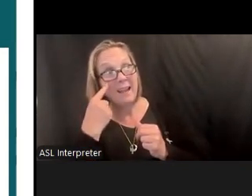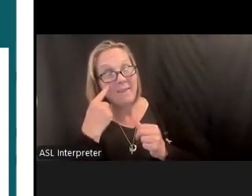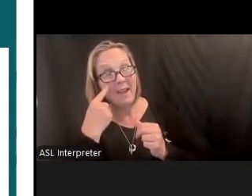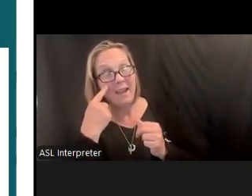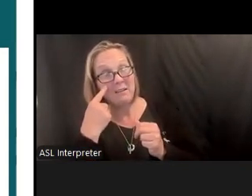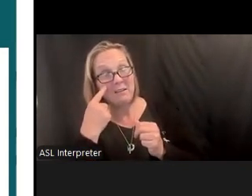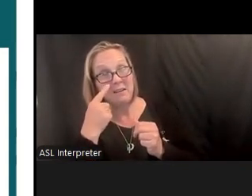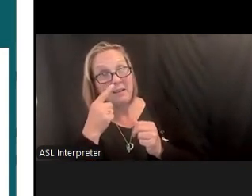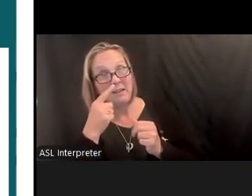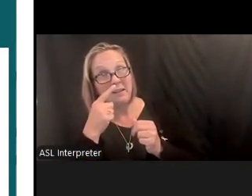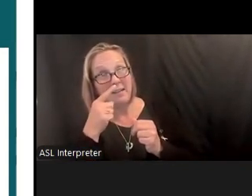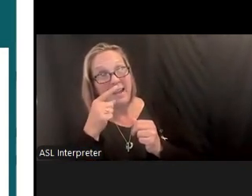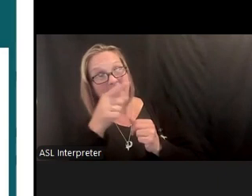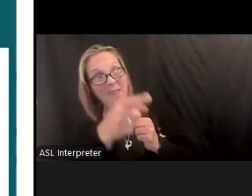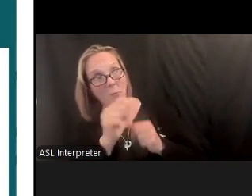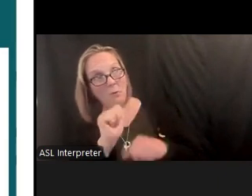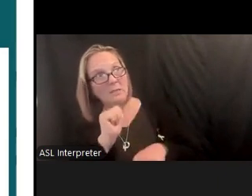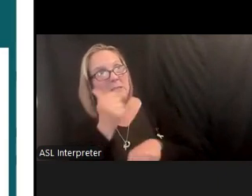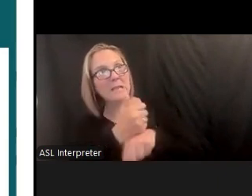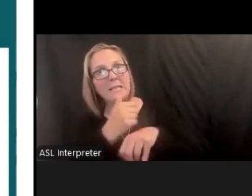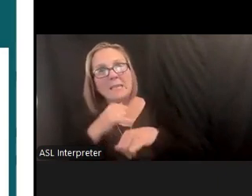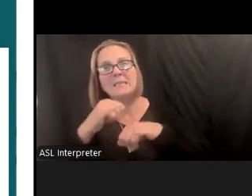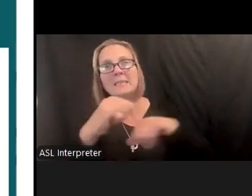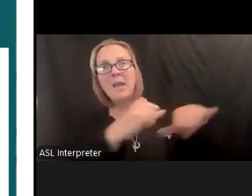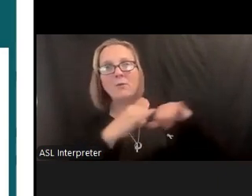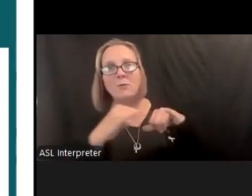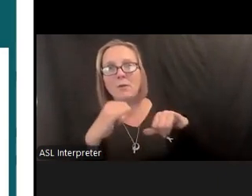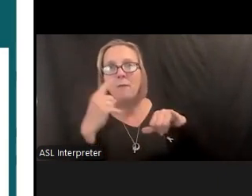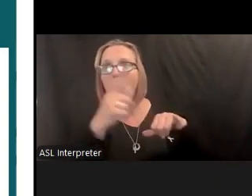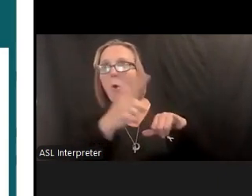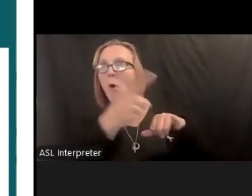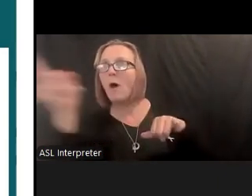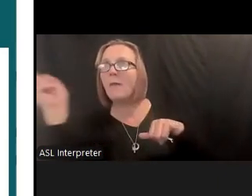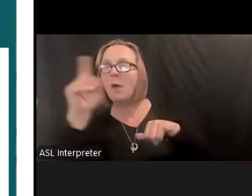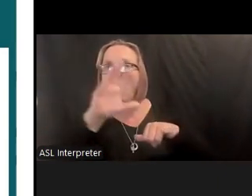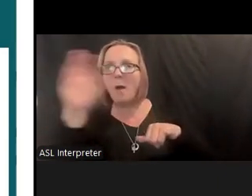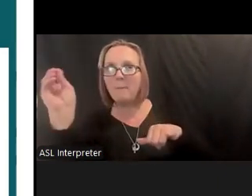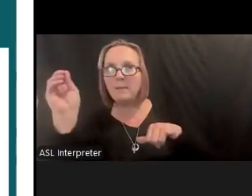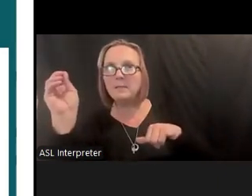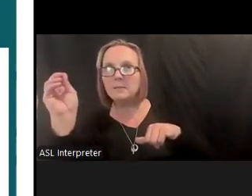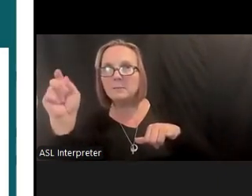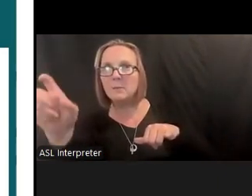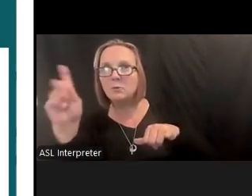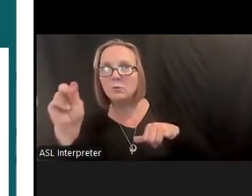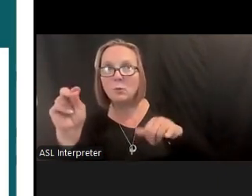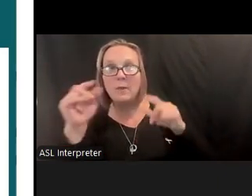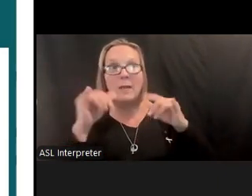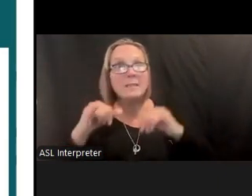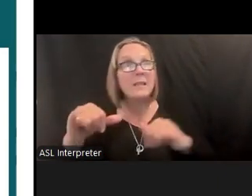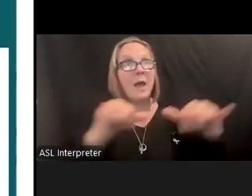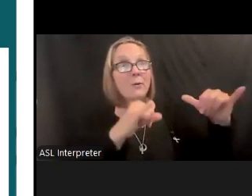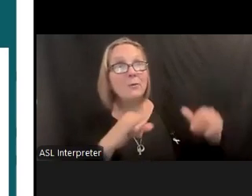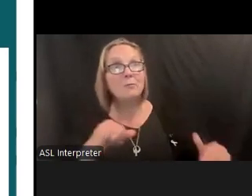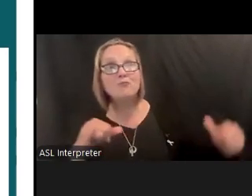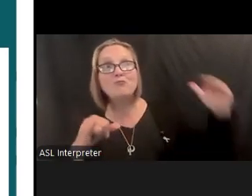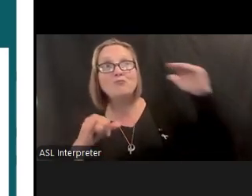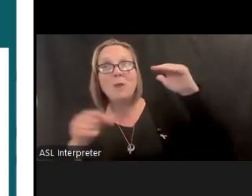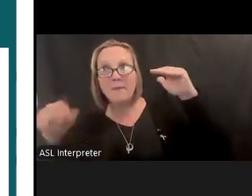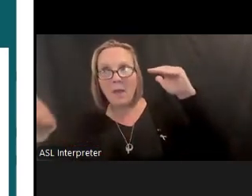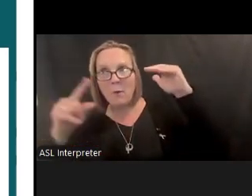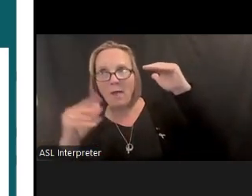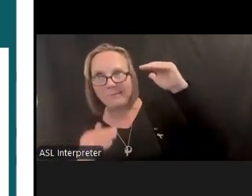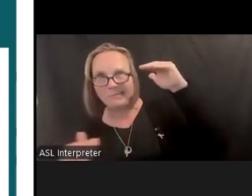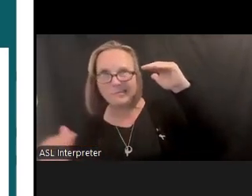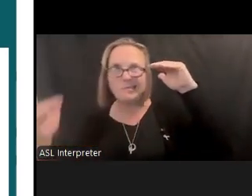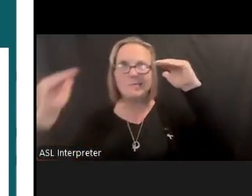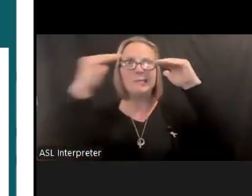bearer for what the rest of the developments need to come up to. And so I just think that this plan